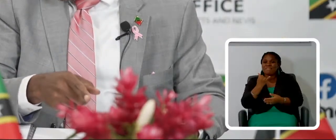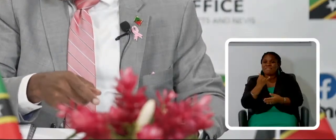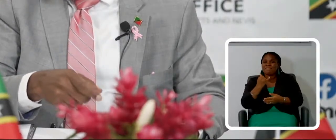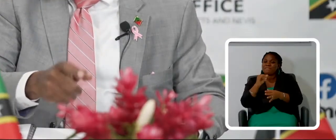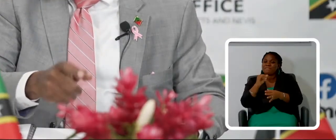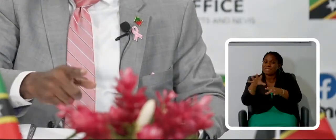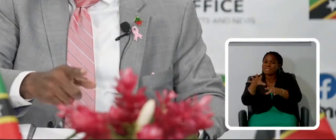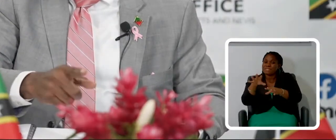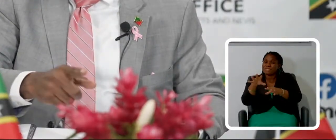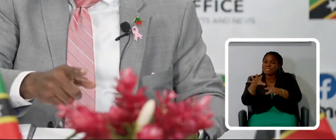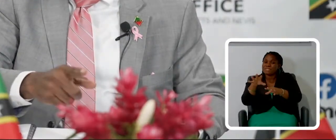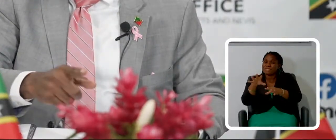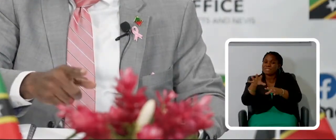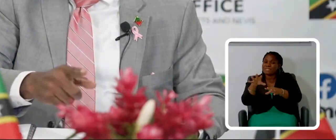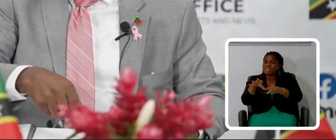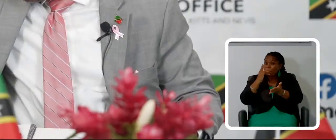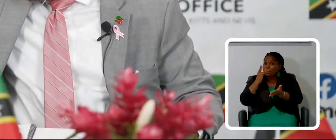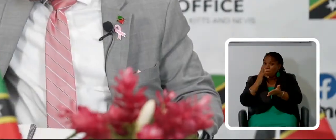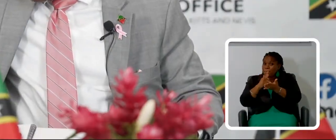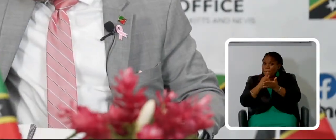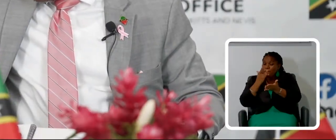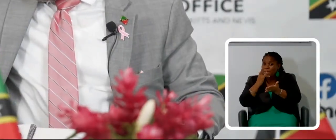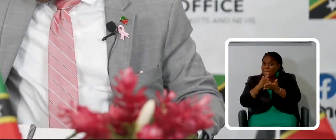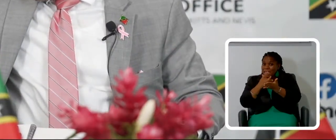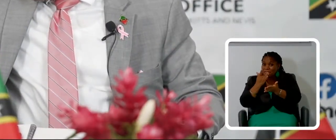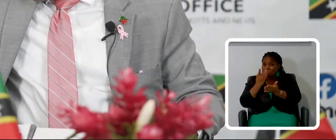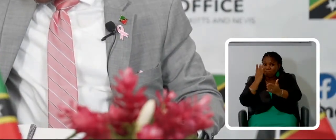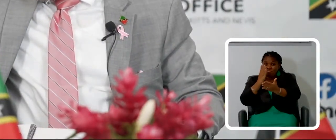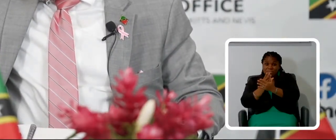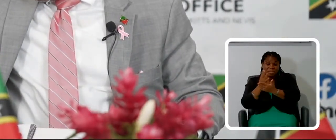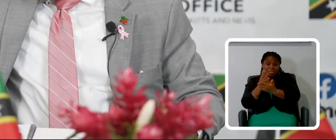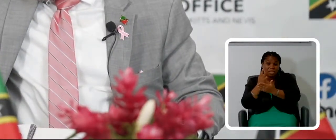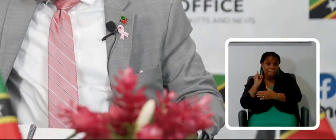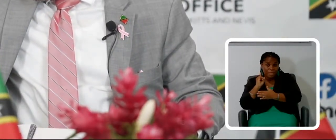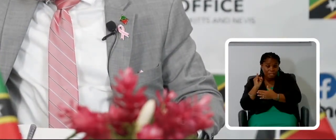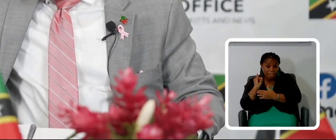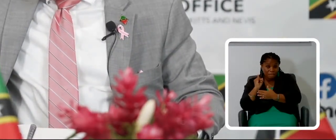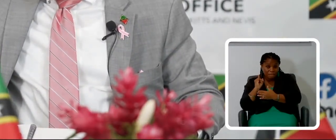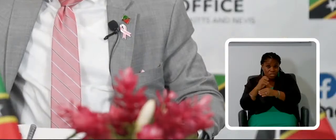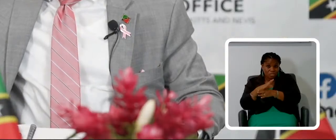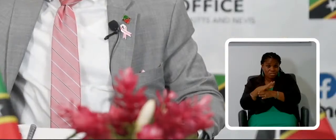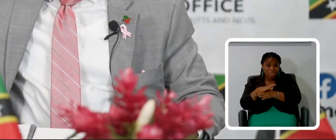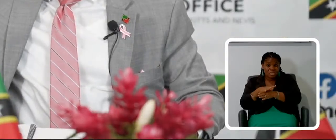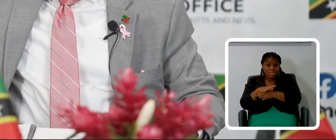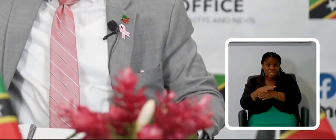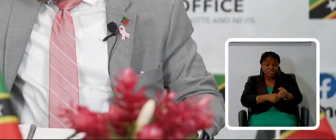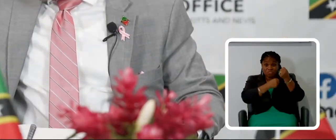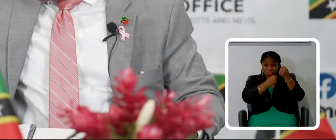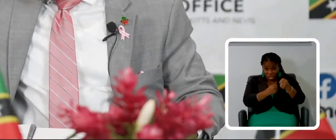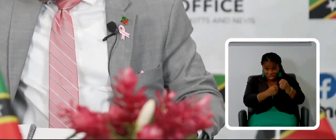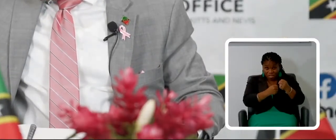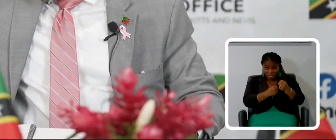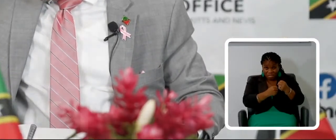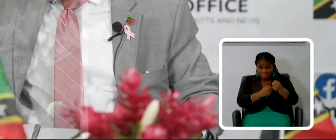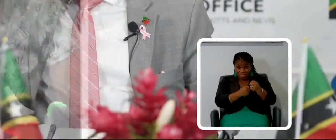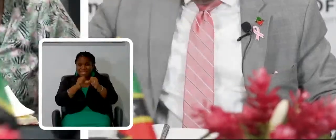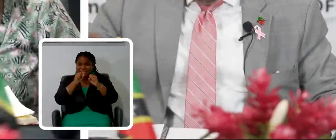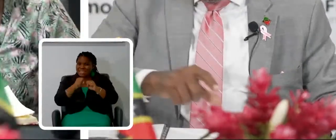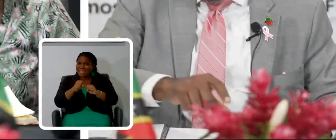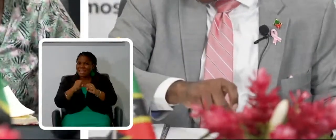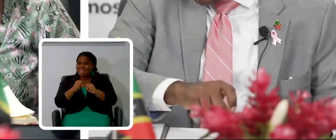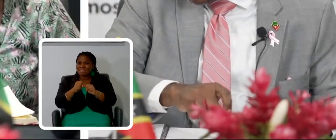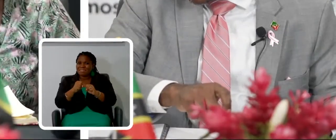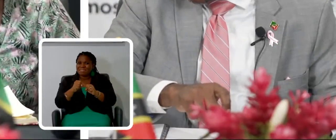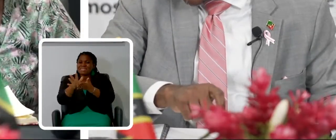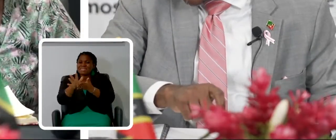and become resistant to the very advanced antibiotic. So when you really need the advanced antibiotic, because